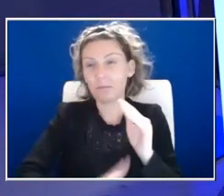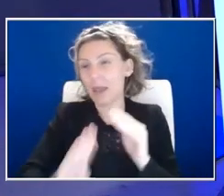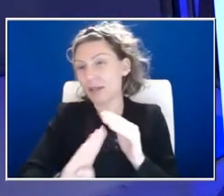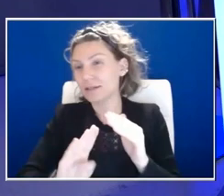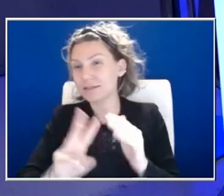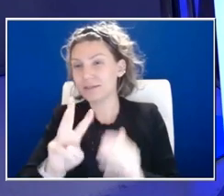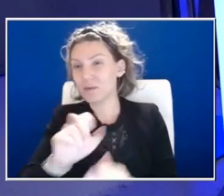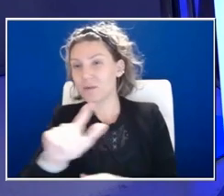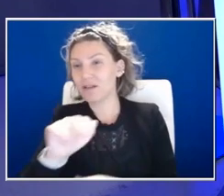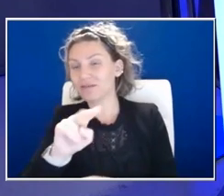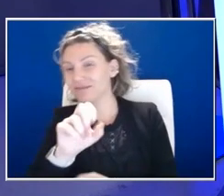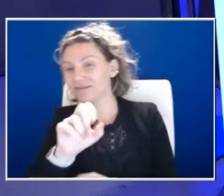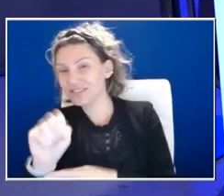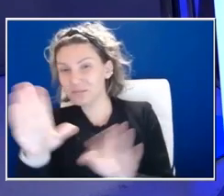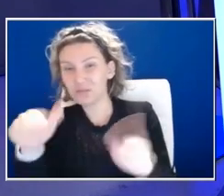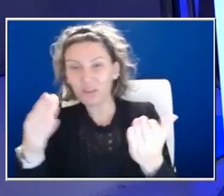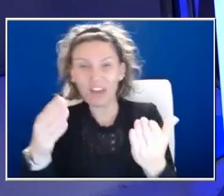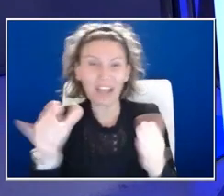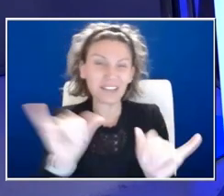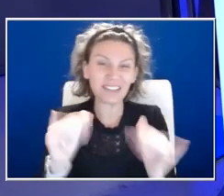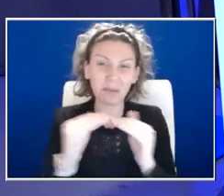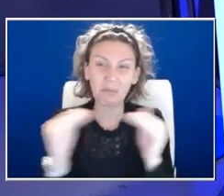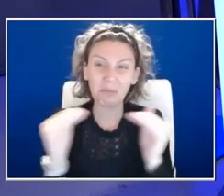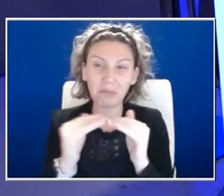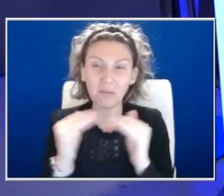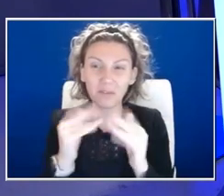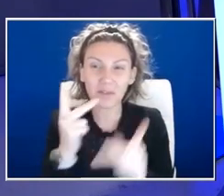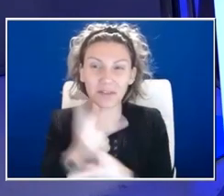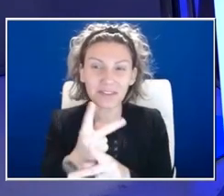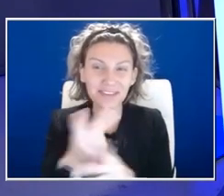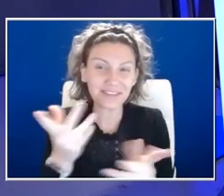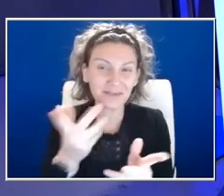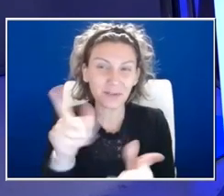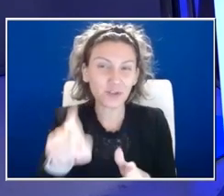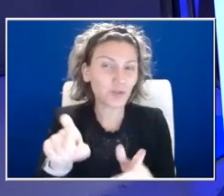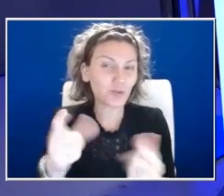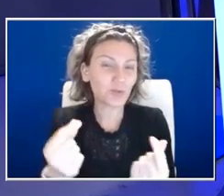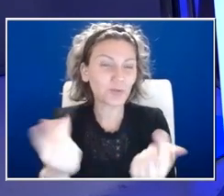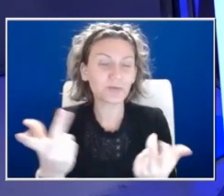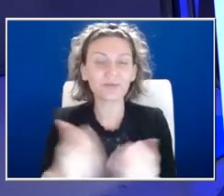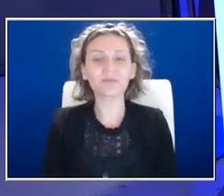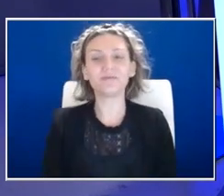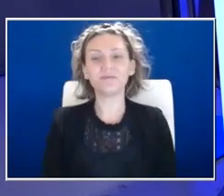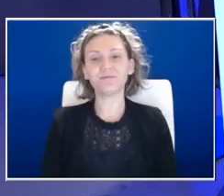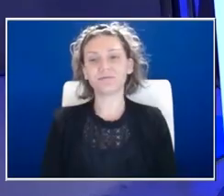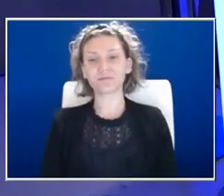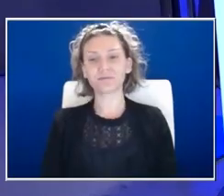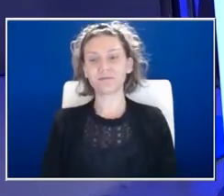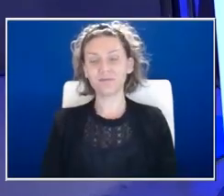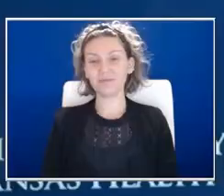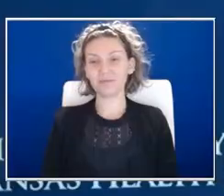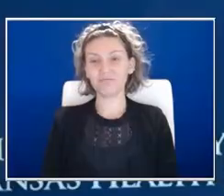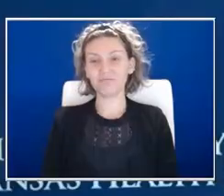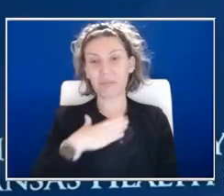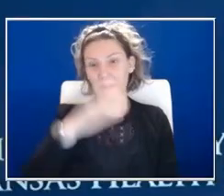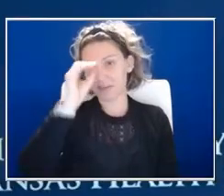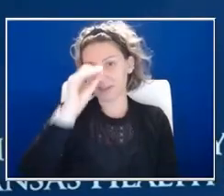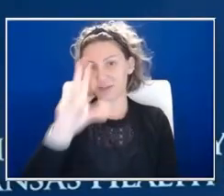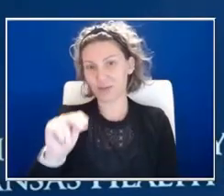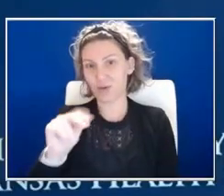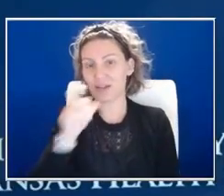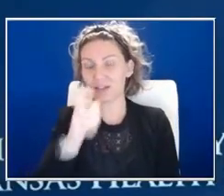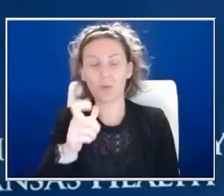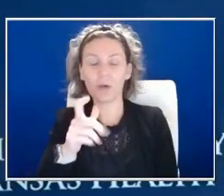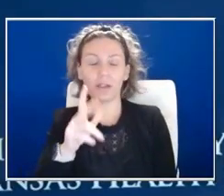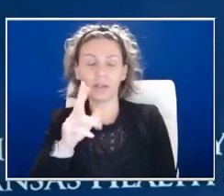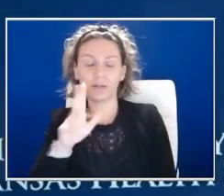provide the same level of care? What should you do? My opinion would be no. I don't want to denigrate anyone who maybe works